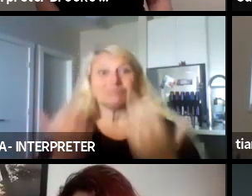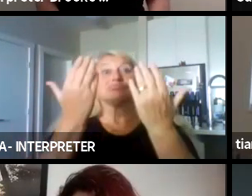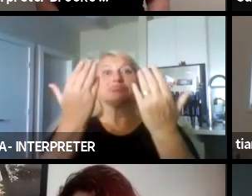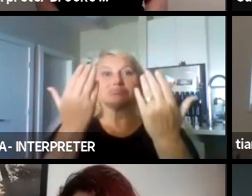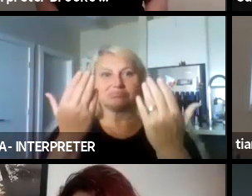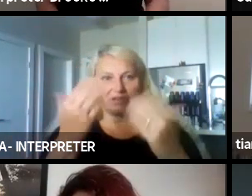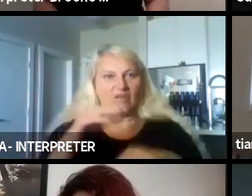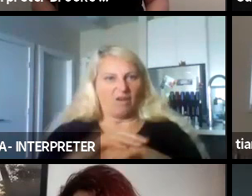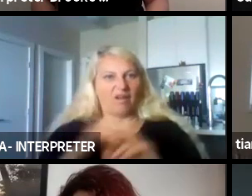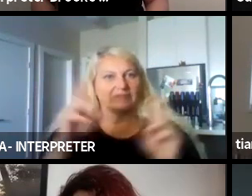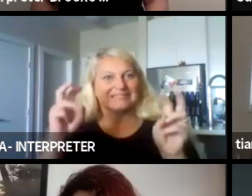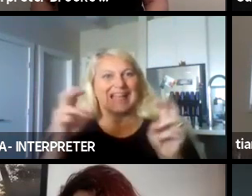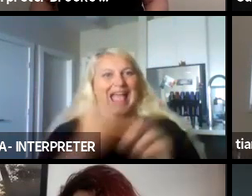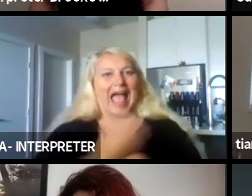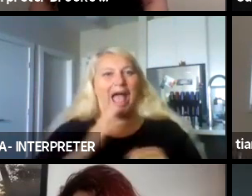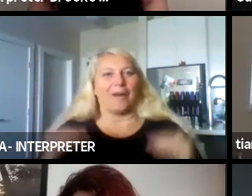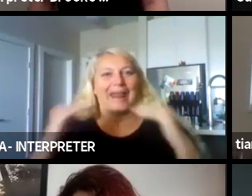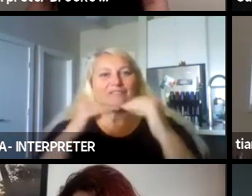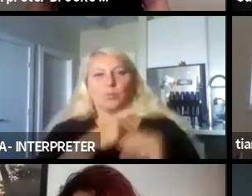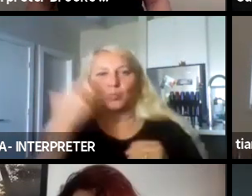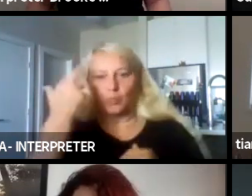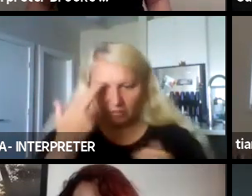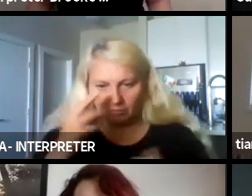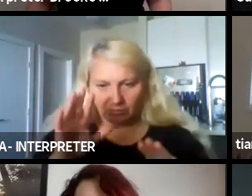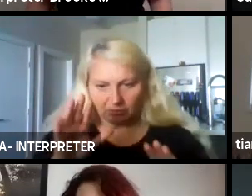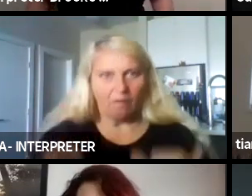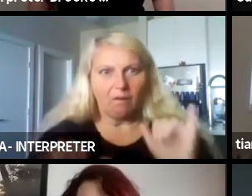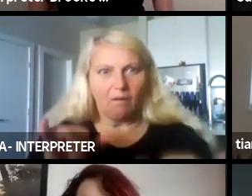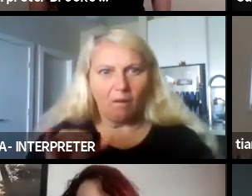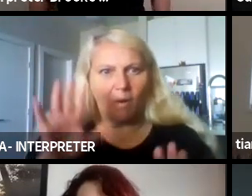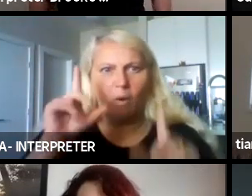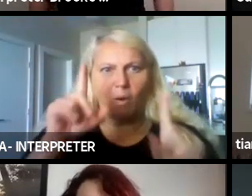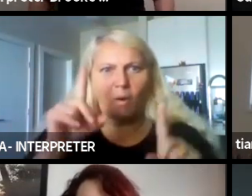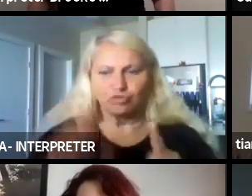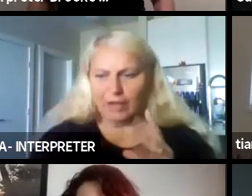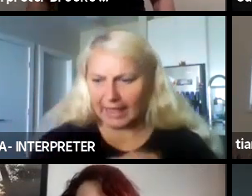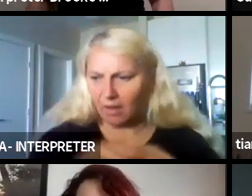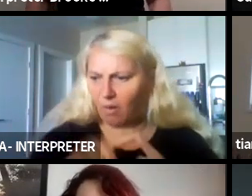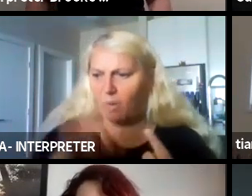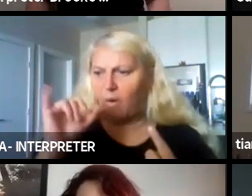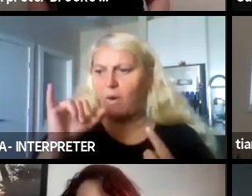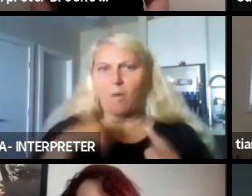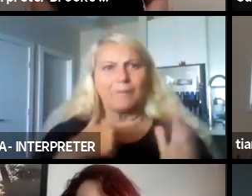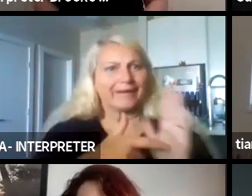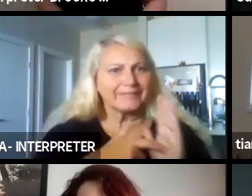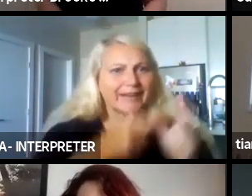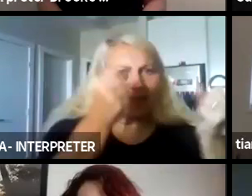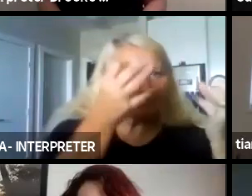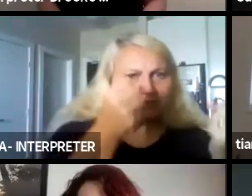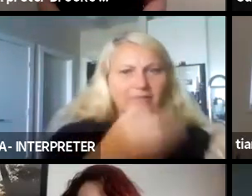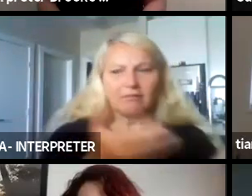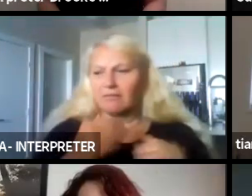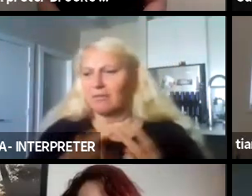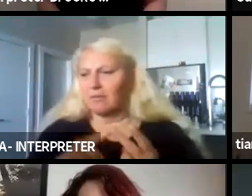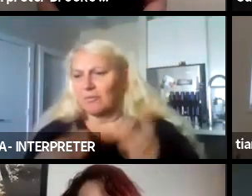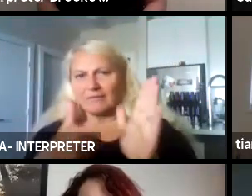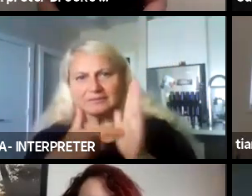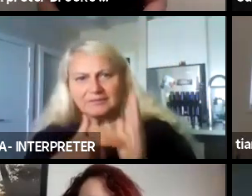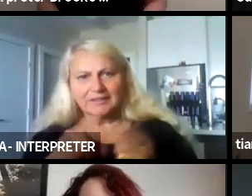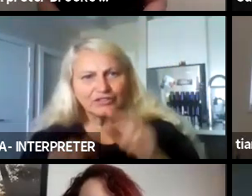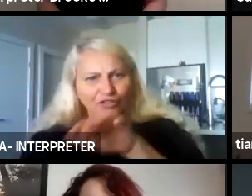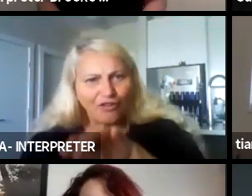up onto our level and then be like, oh, but we need to have ASL interpretation and CART and visual descriptions. And